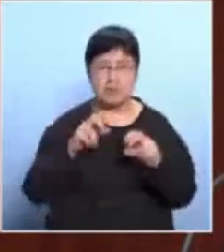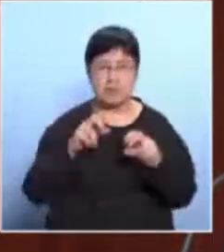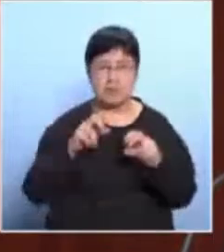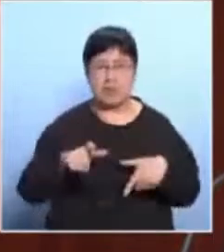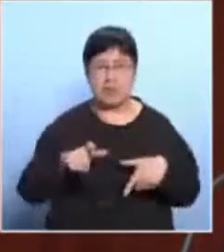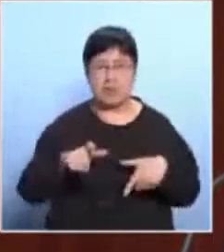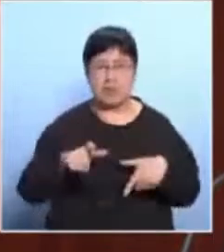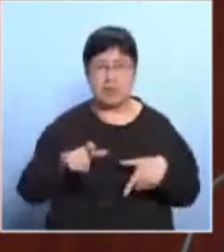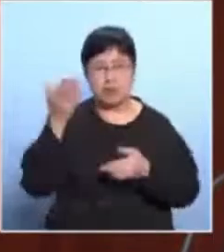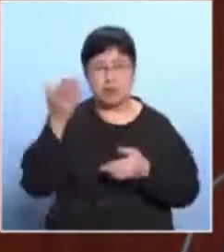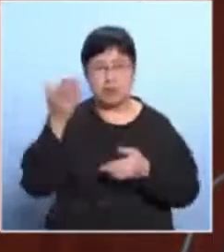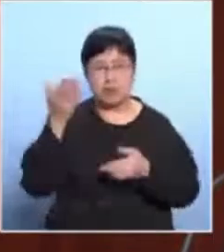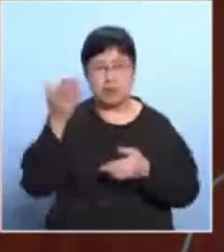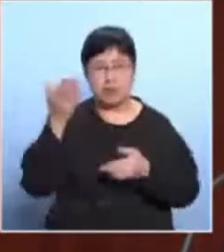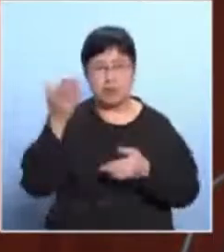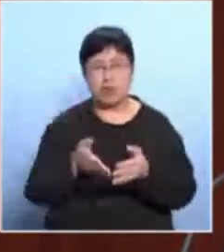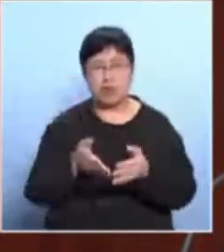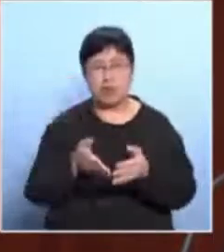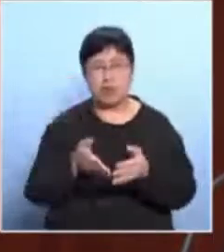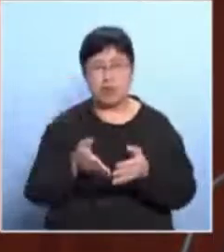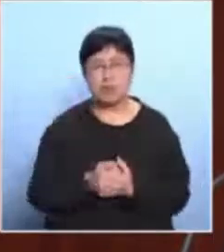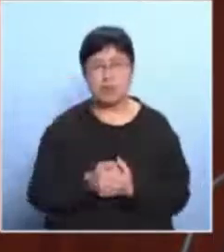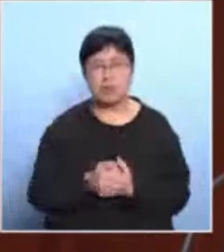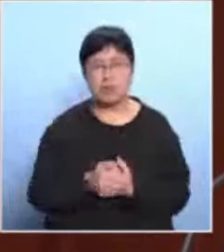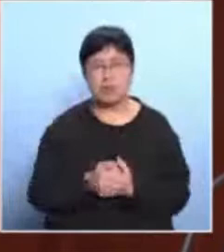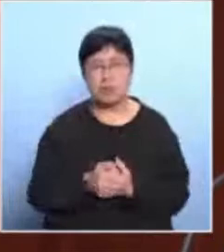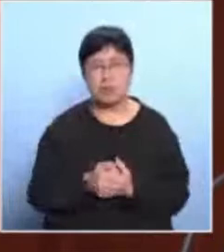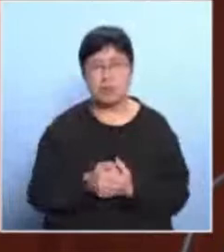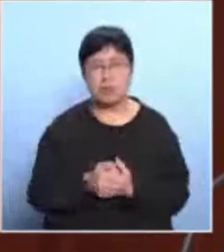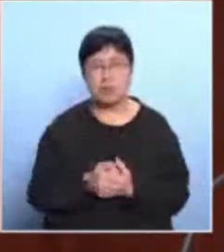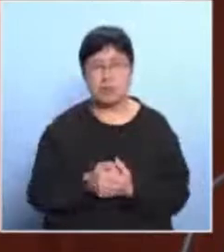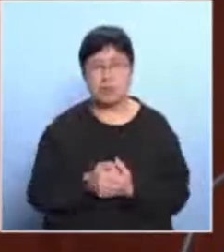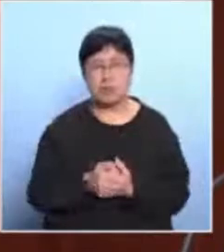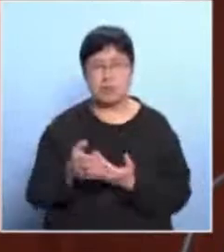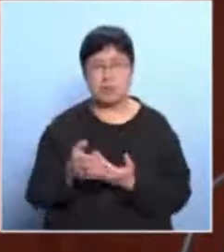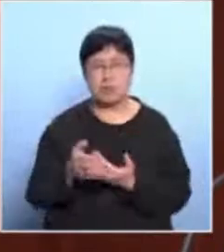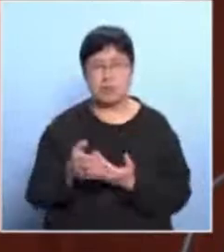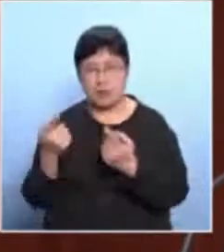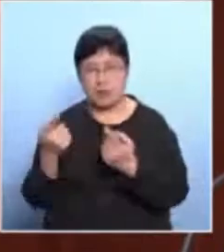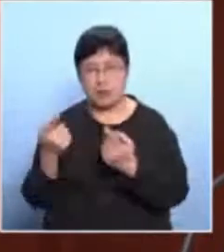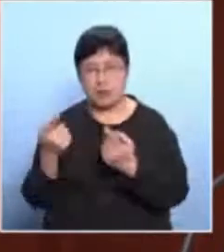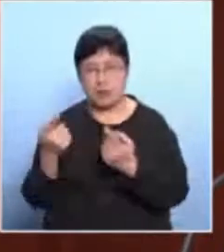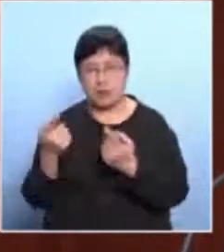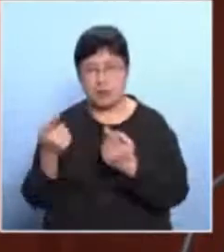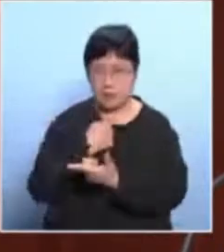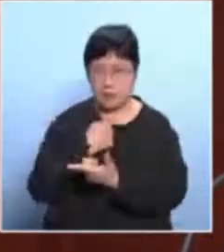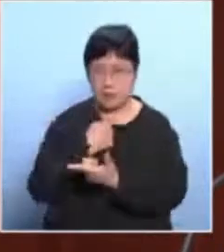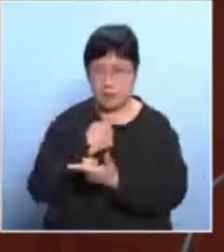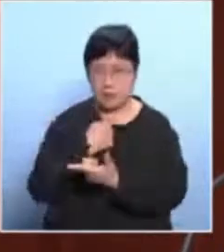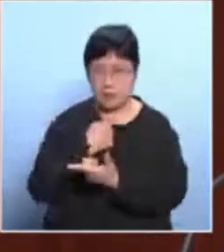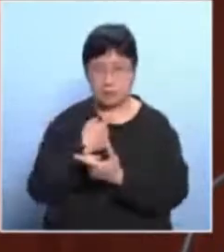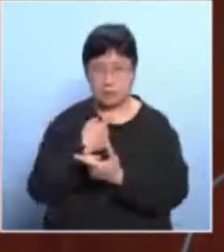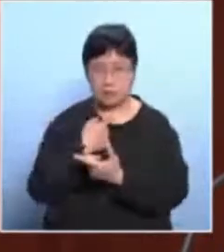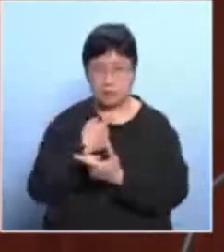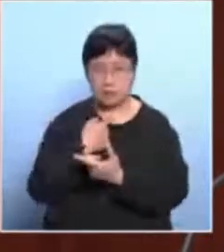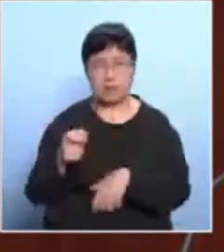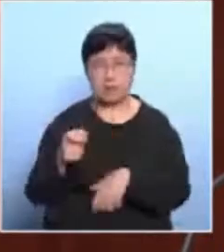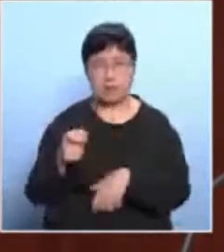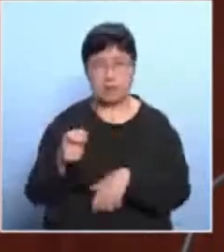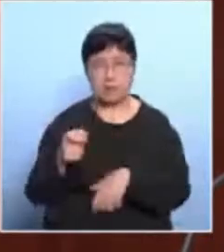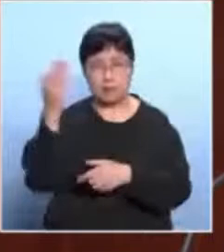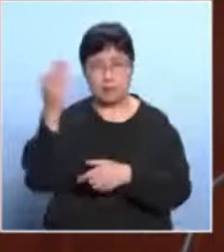Through creating demand in source markets, developing cruise tourism products, and improving support